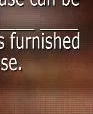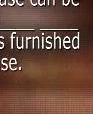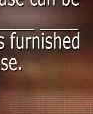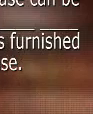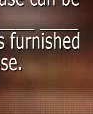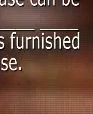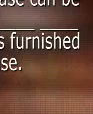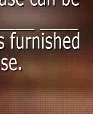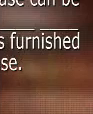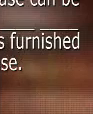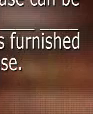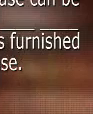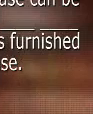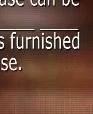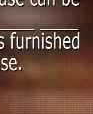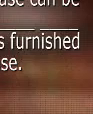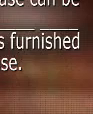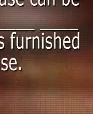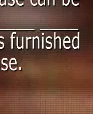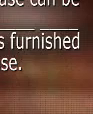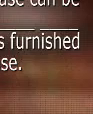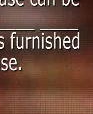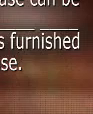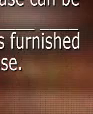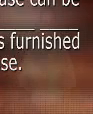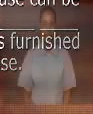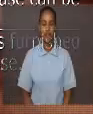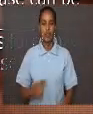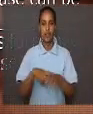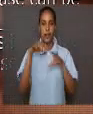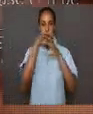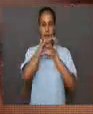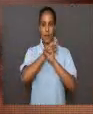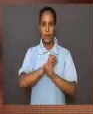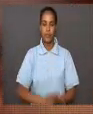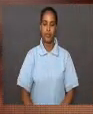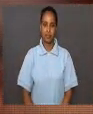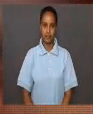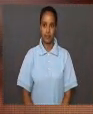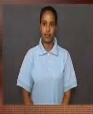Time's up.